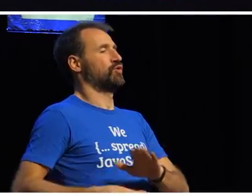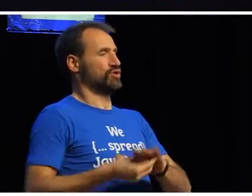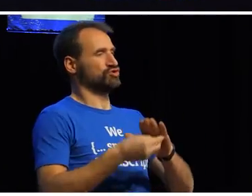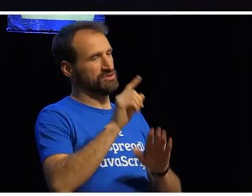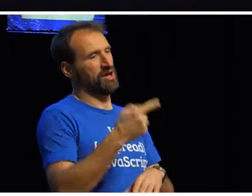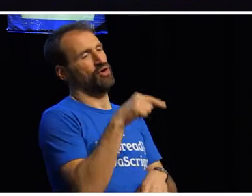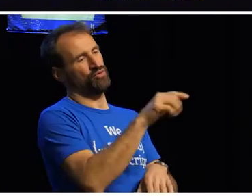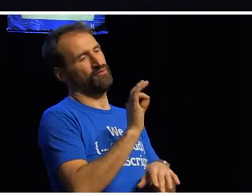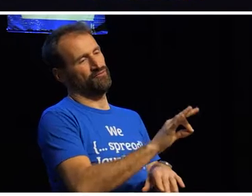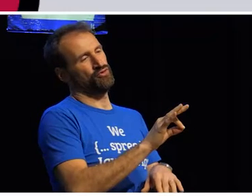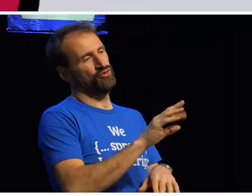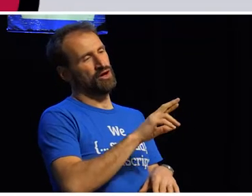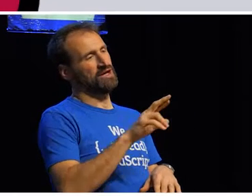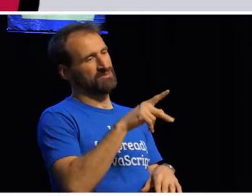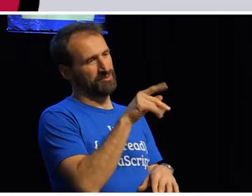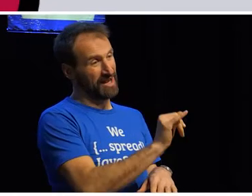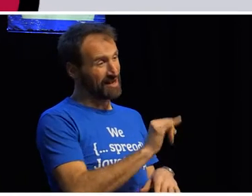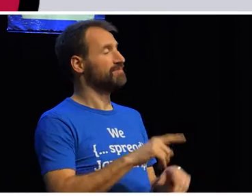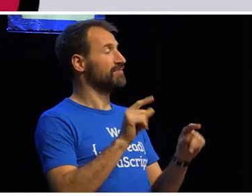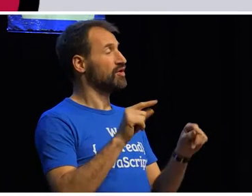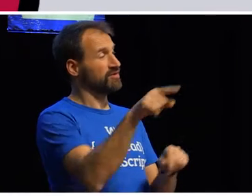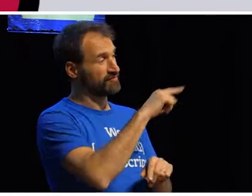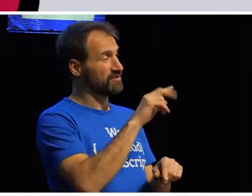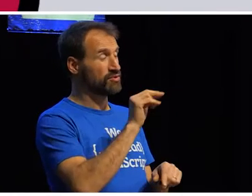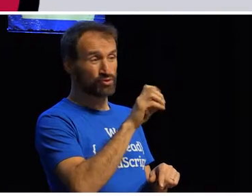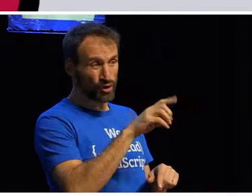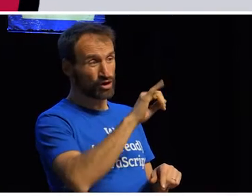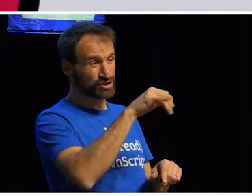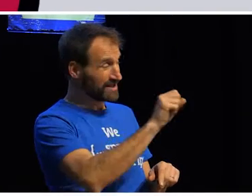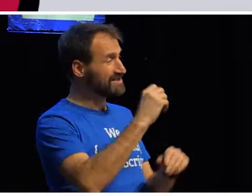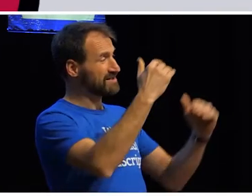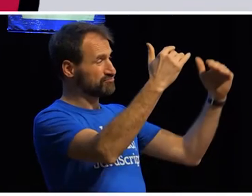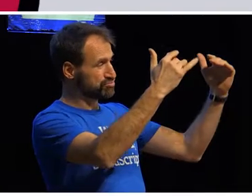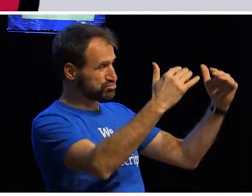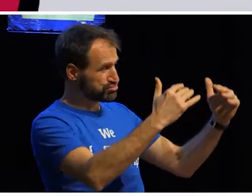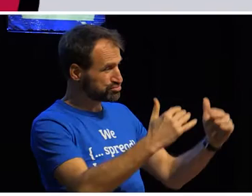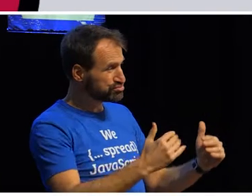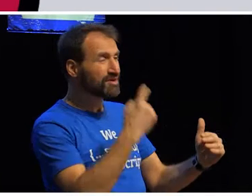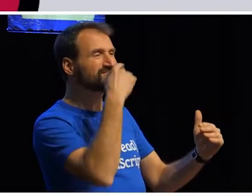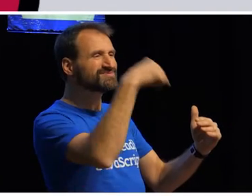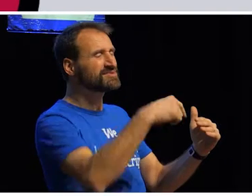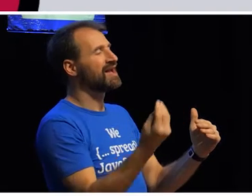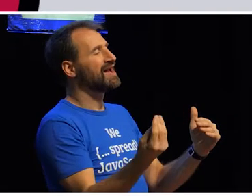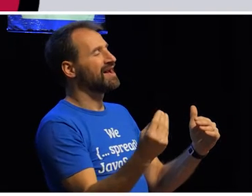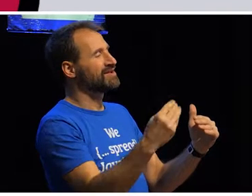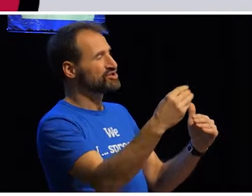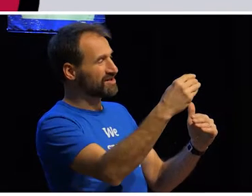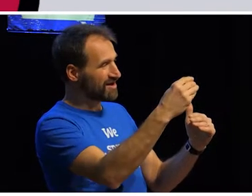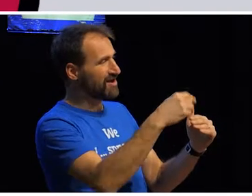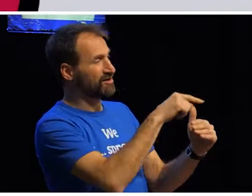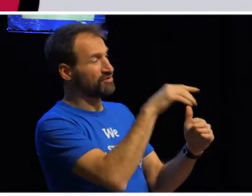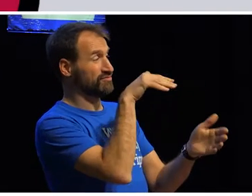Node.js.org/download and scroll a little bit down, you will notice something called additional platforms. And here's ARM binaries